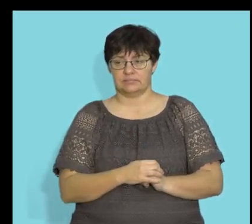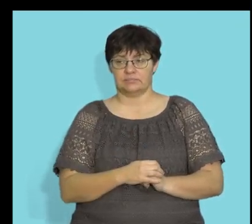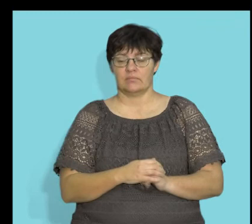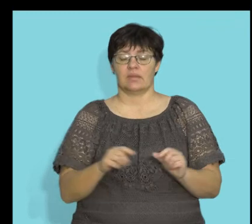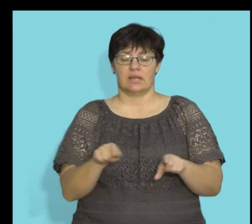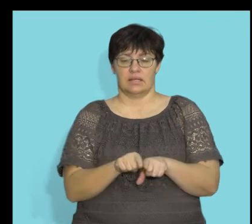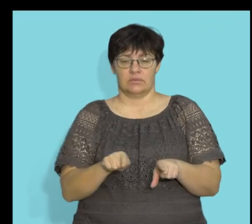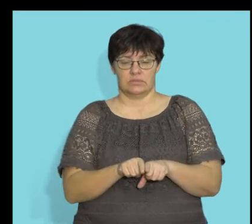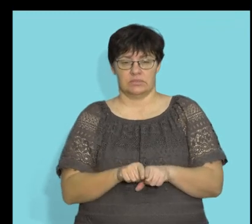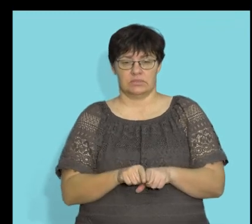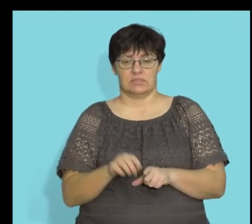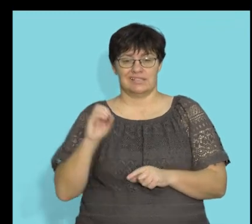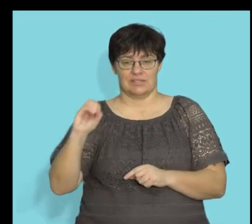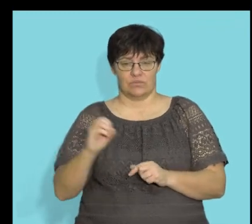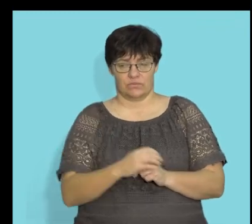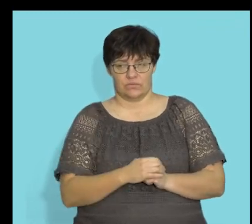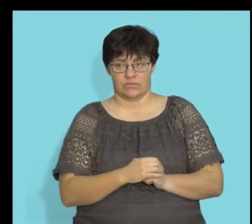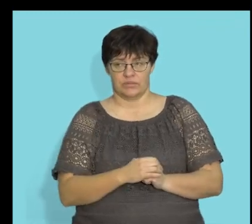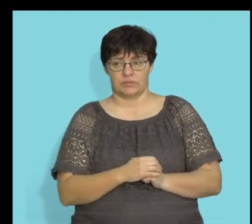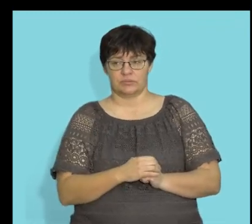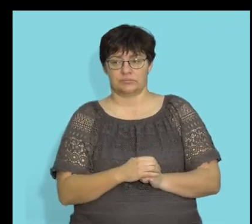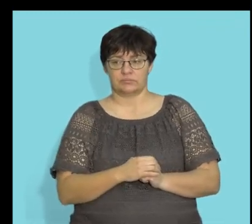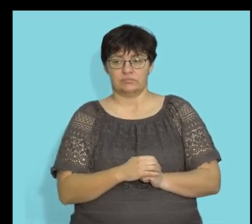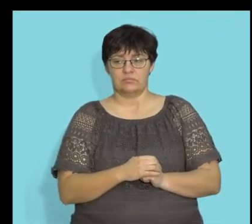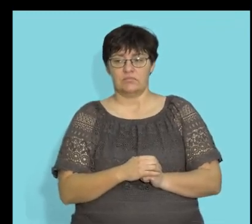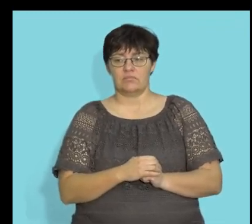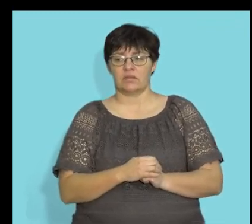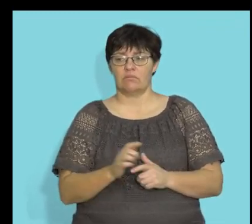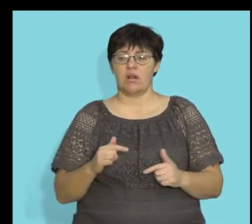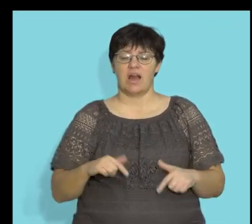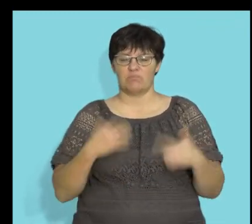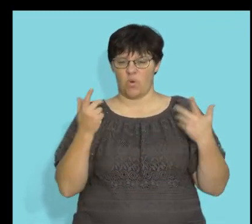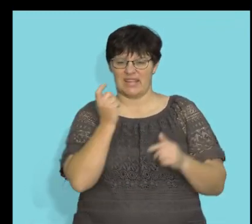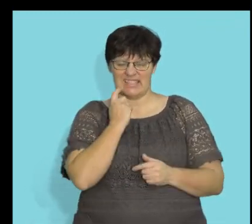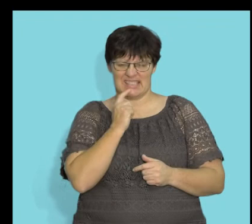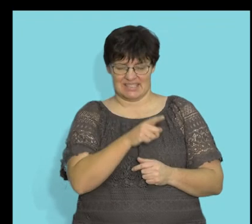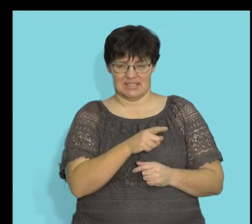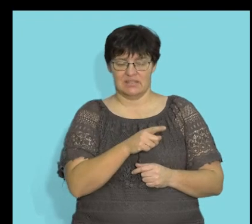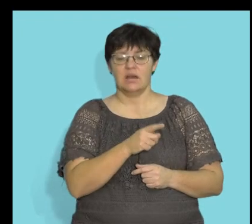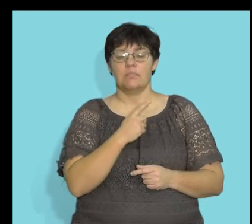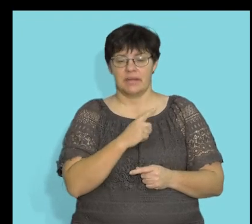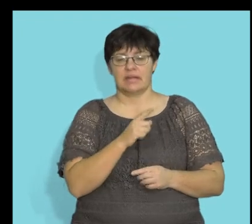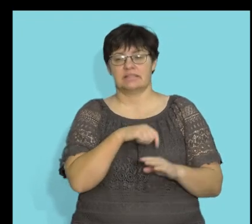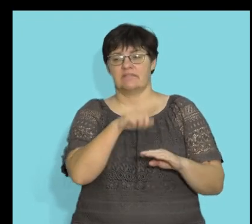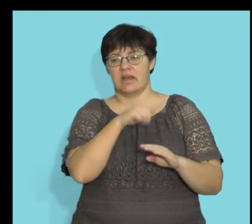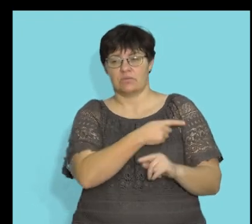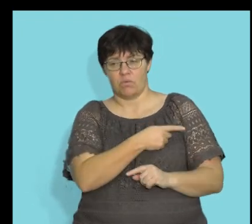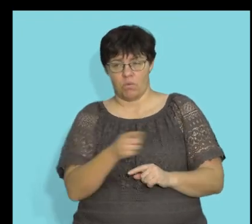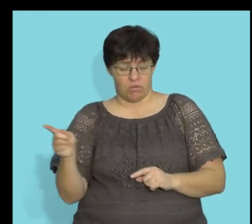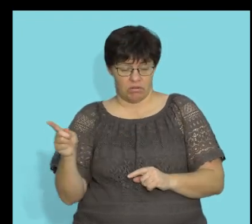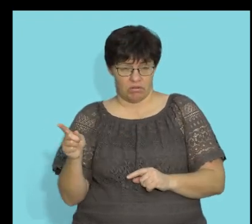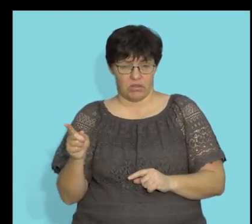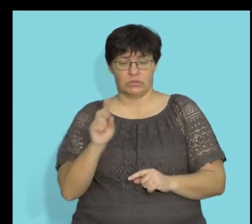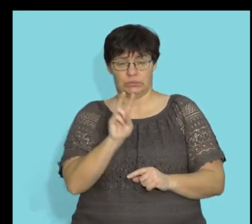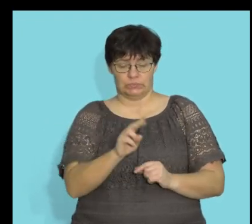160 is equal to 0. In order to make my life slightly easier, I'm going to divide